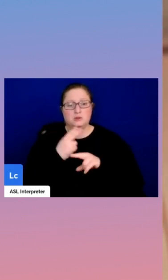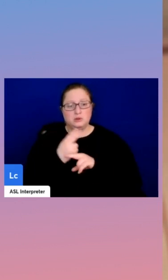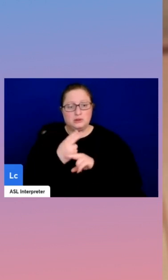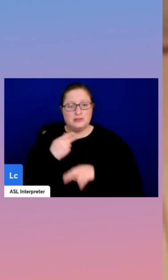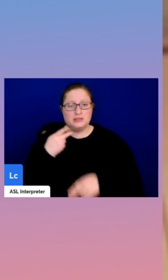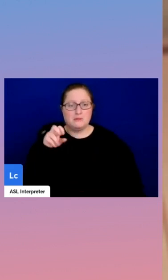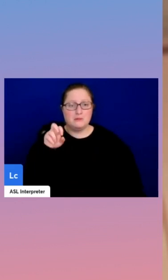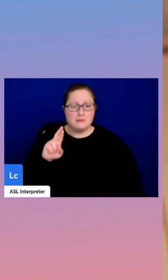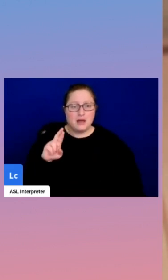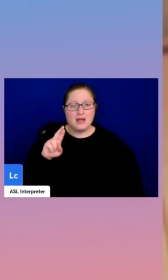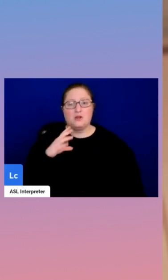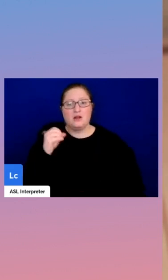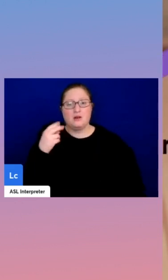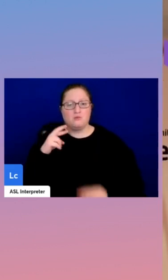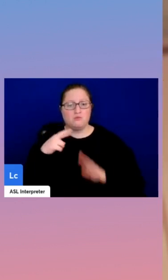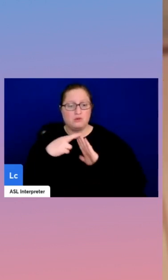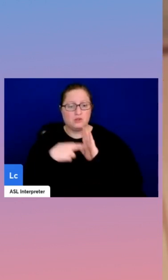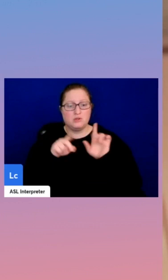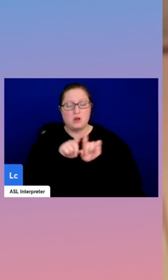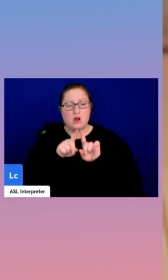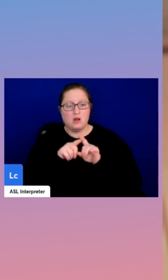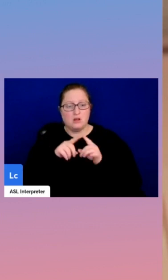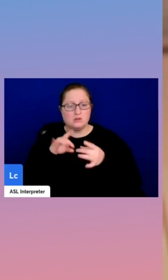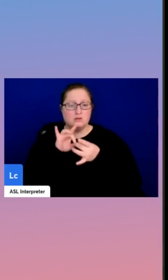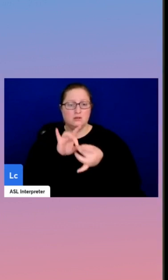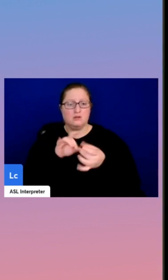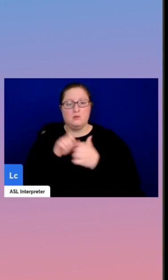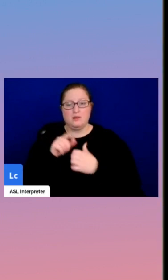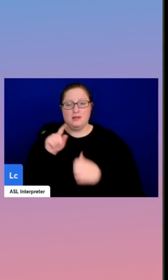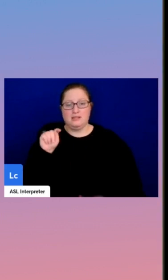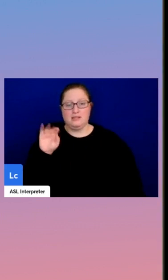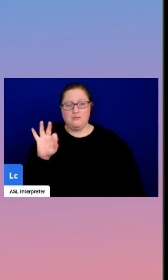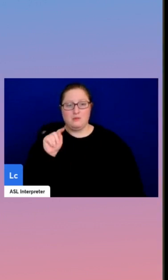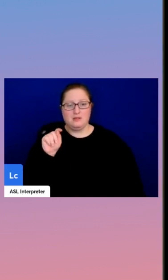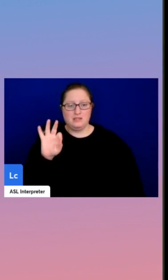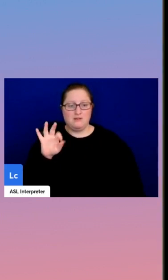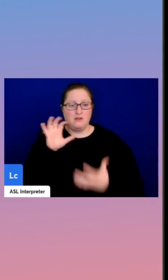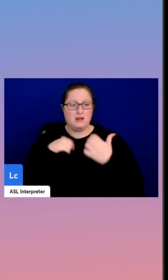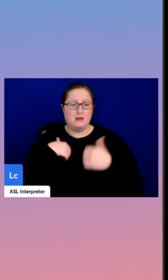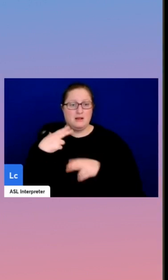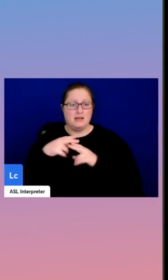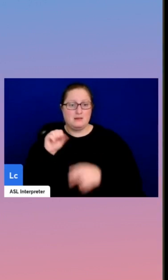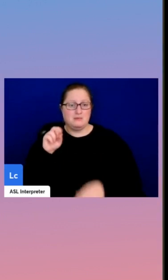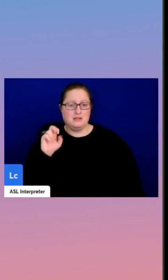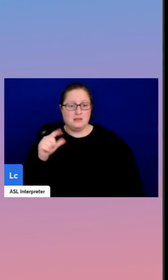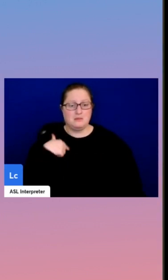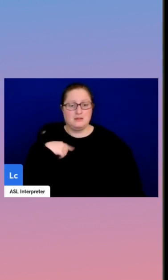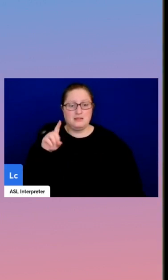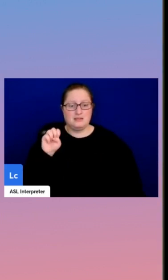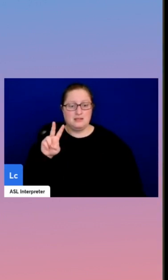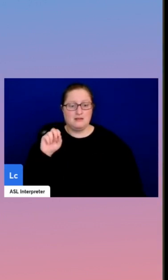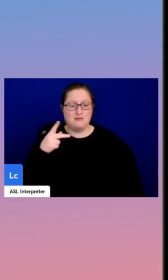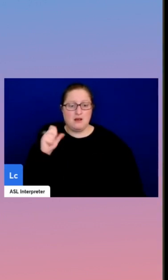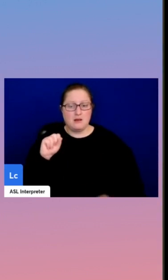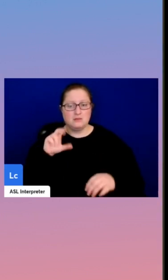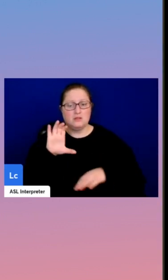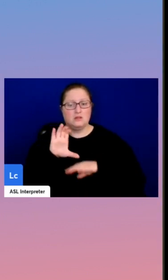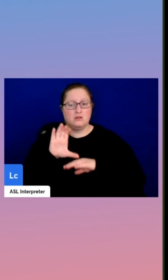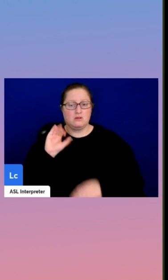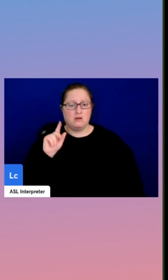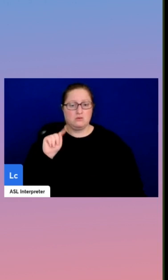Registry, along with its synergies with Terraform and Terraform Cloud. My name is Sam. I'm an SAP DevOps consultant and SRE engineer within